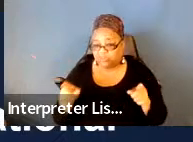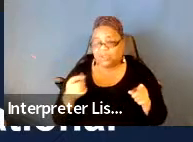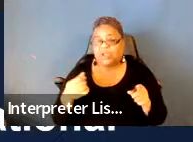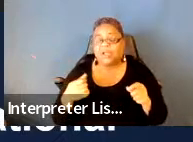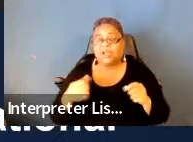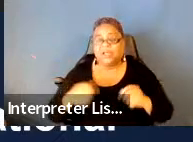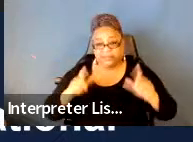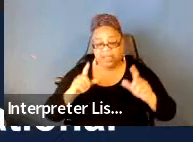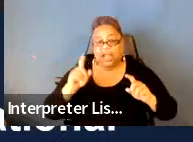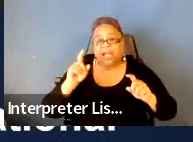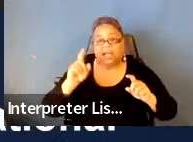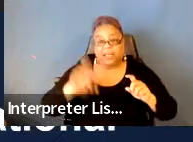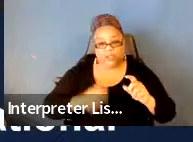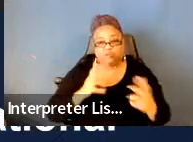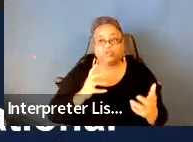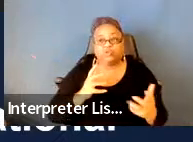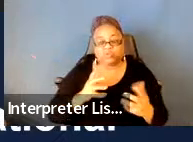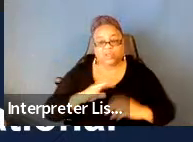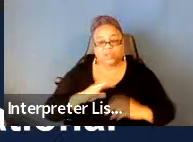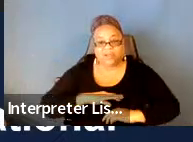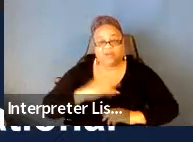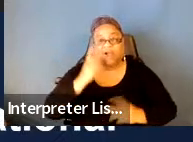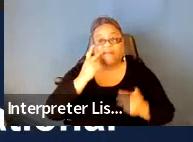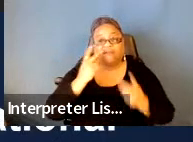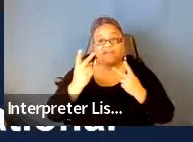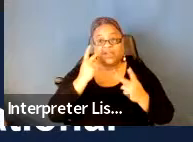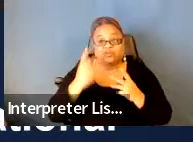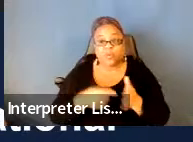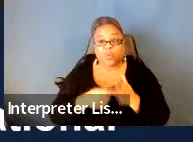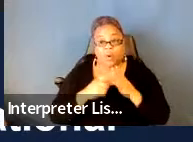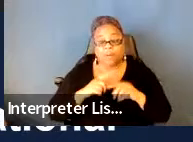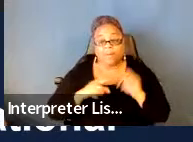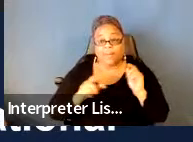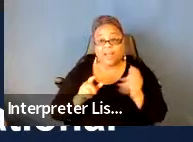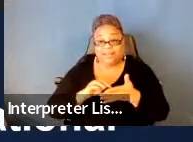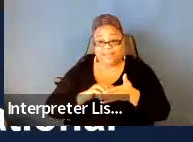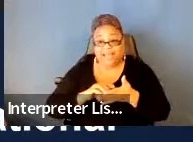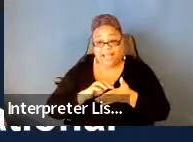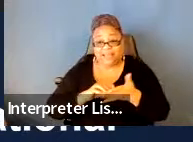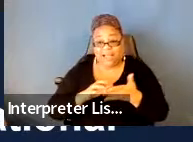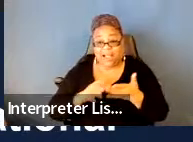visual requirements, but does not need to meet tactile requirements.